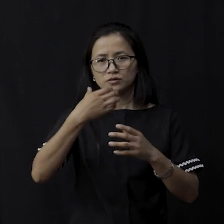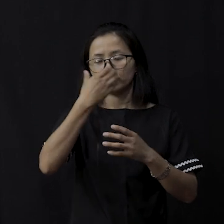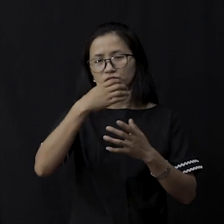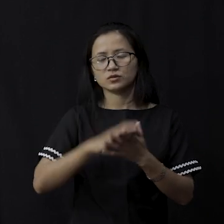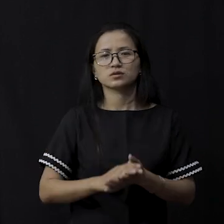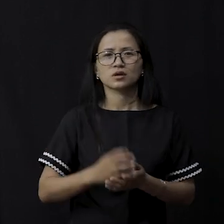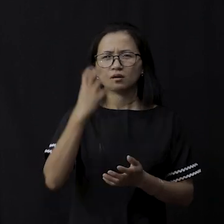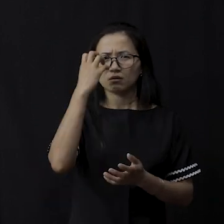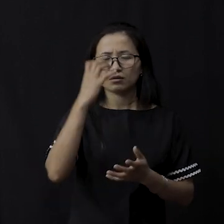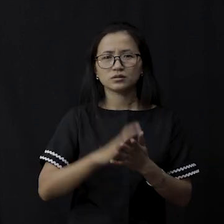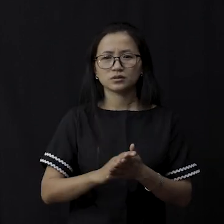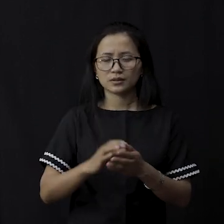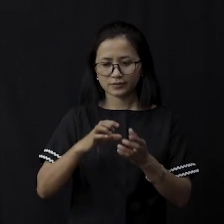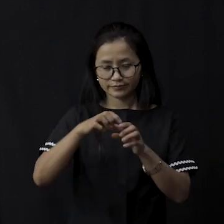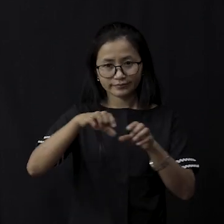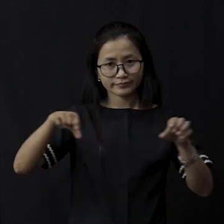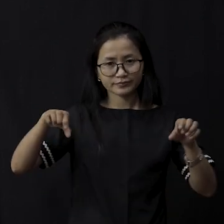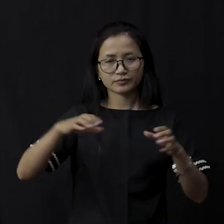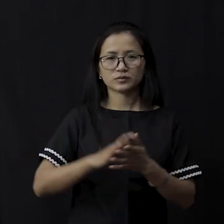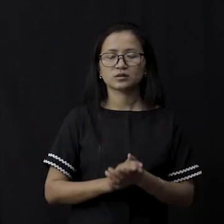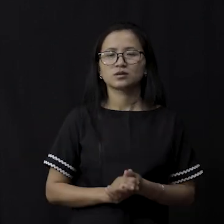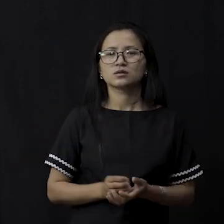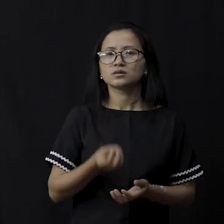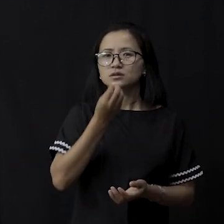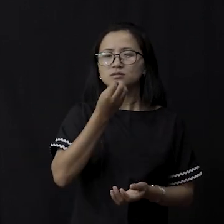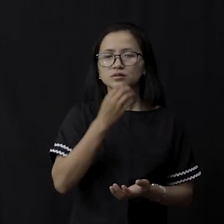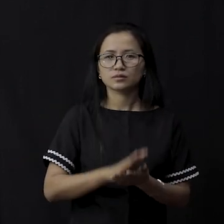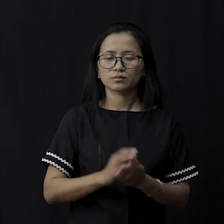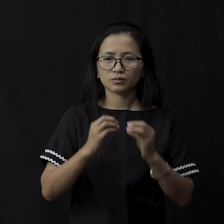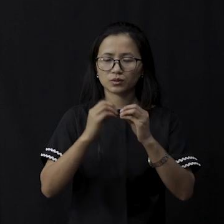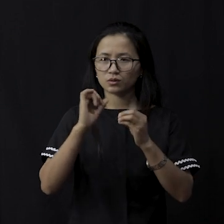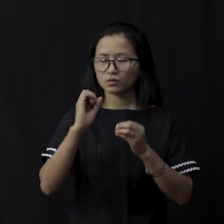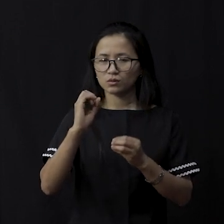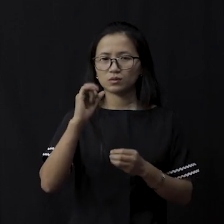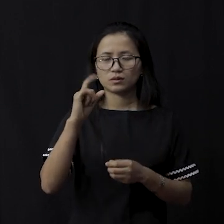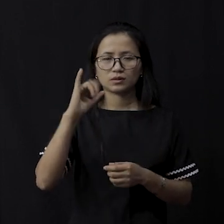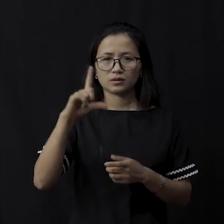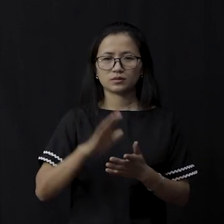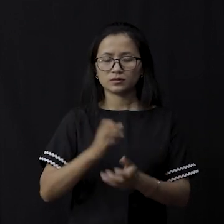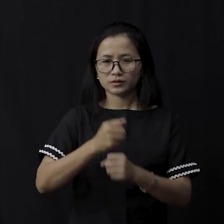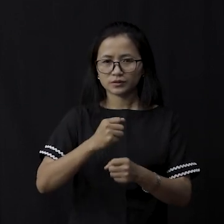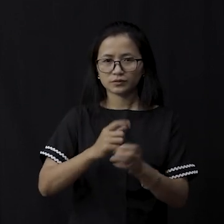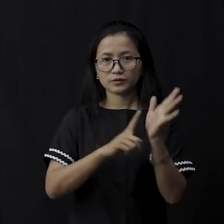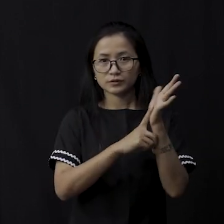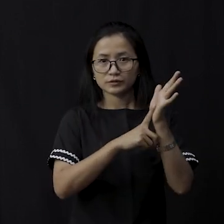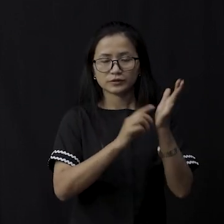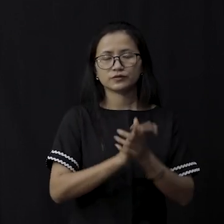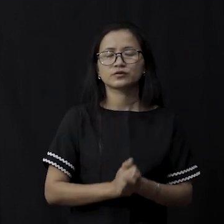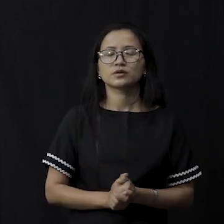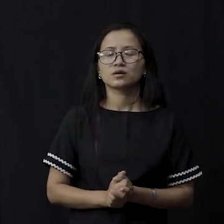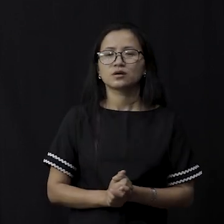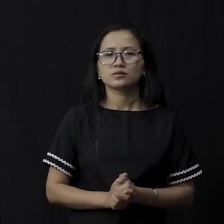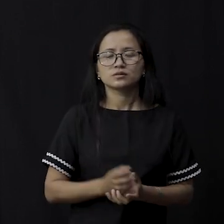green vegetables. If your mom insists to eat the boils, okay, the spinach, all these green leafy vegetables, you must eat,